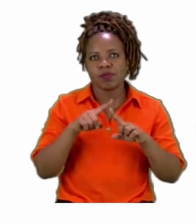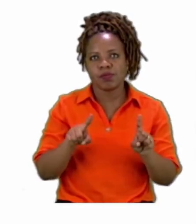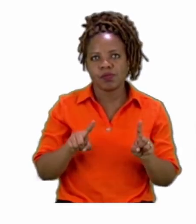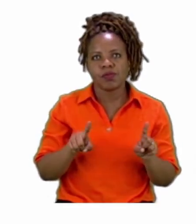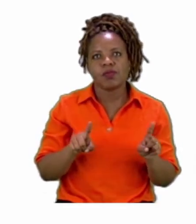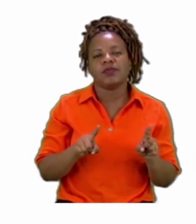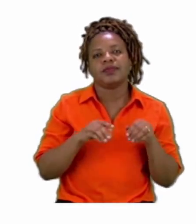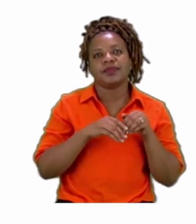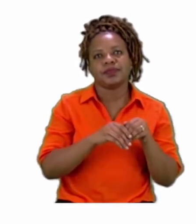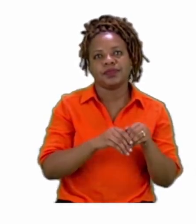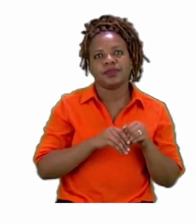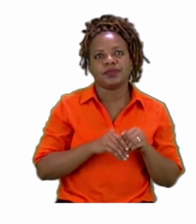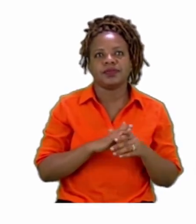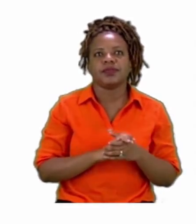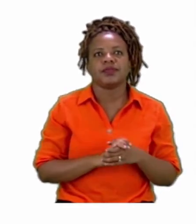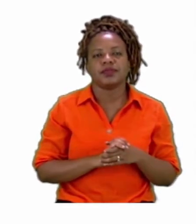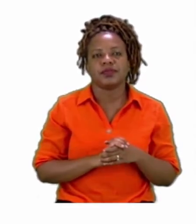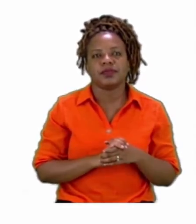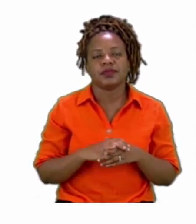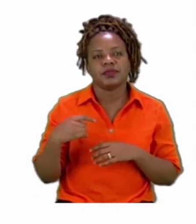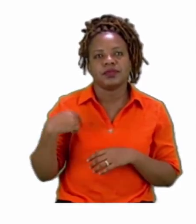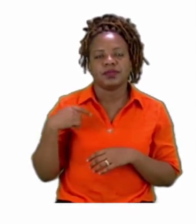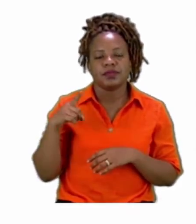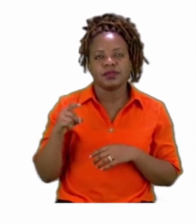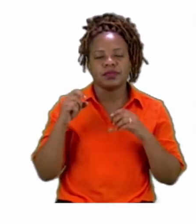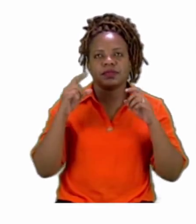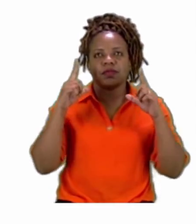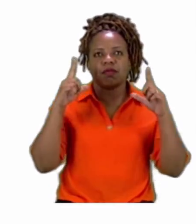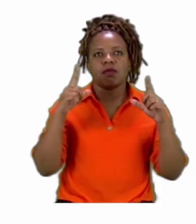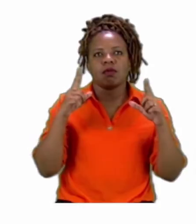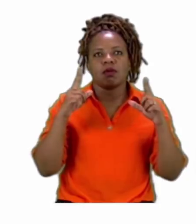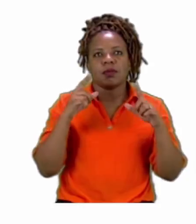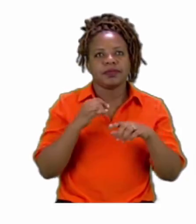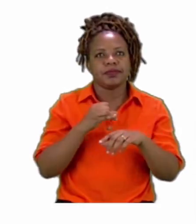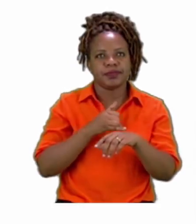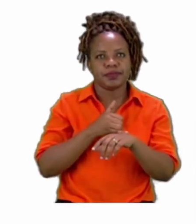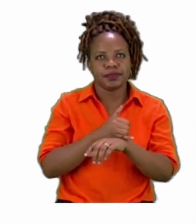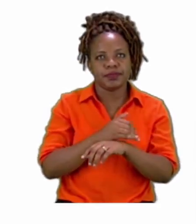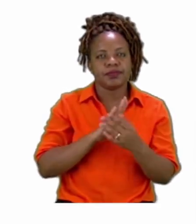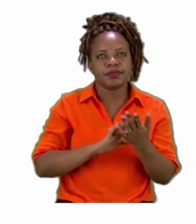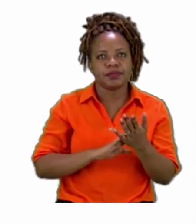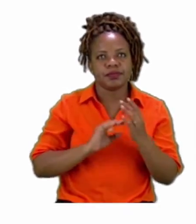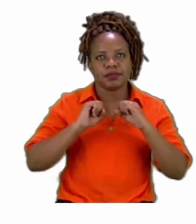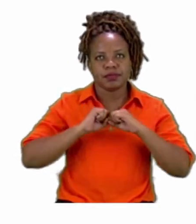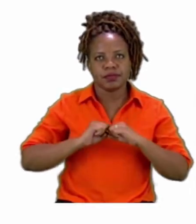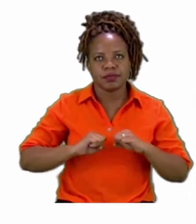The next one says, he woke up early and decided to go to town.